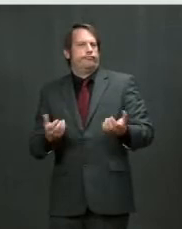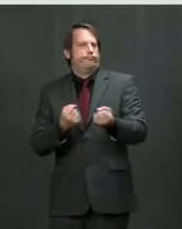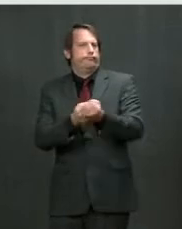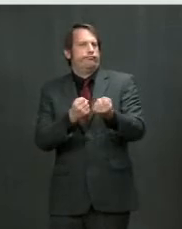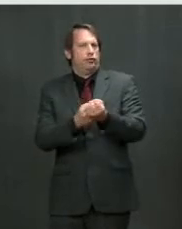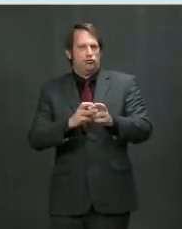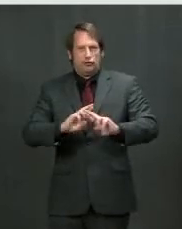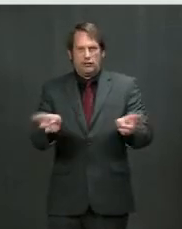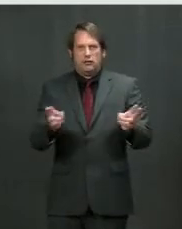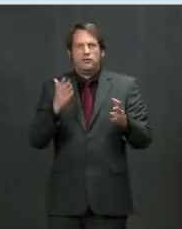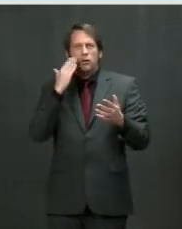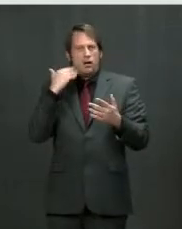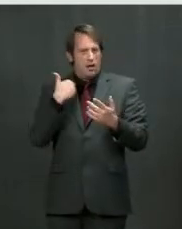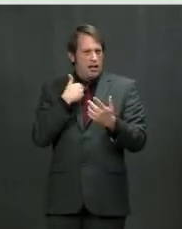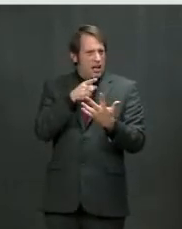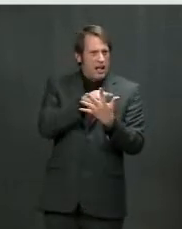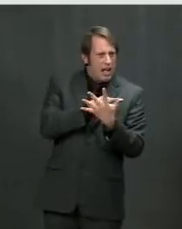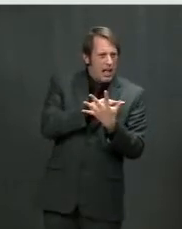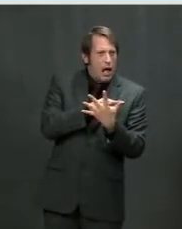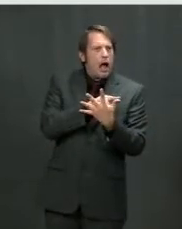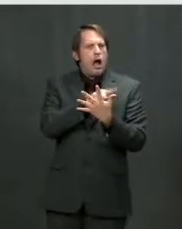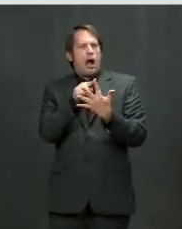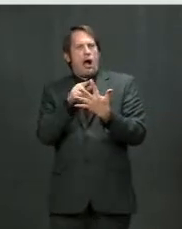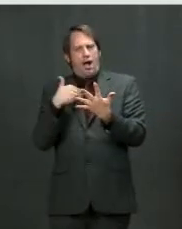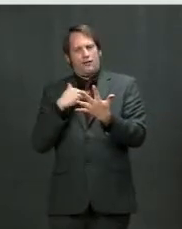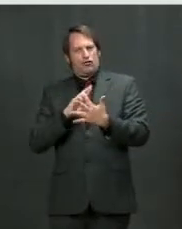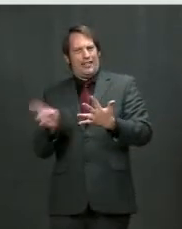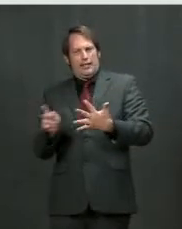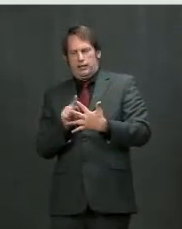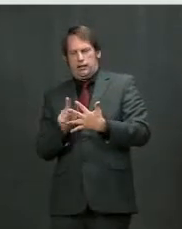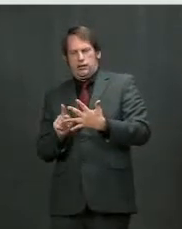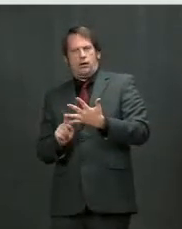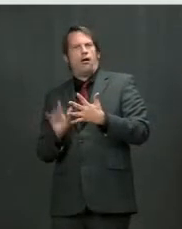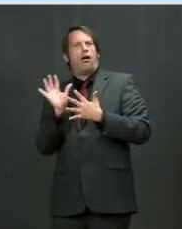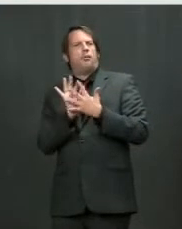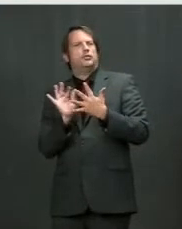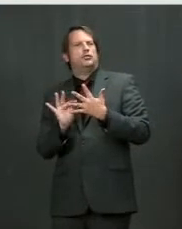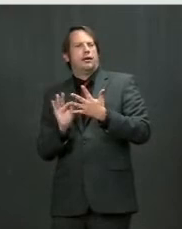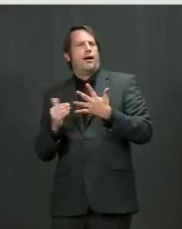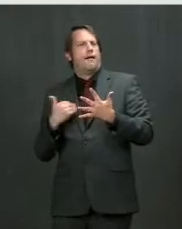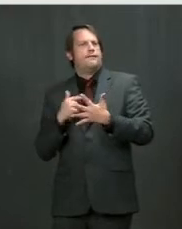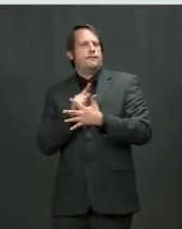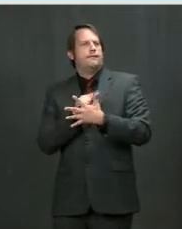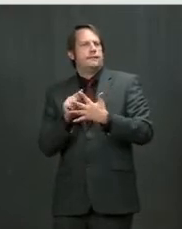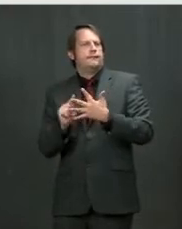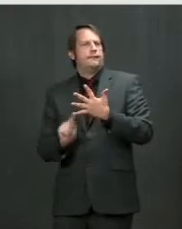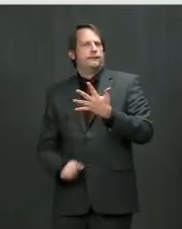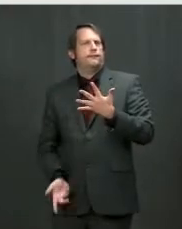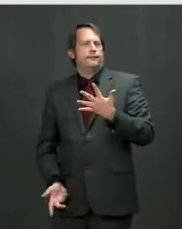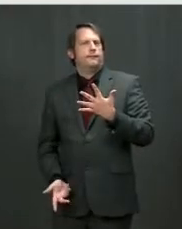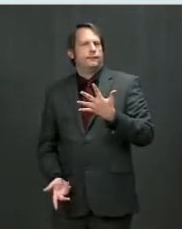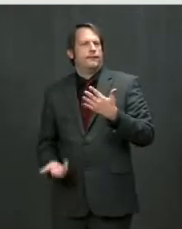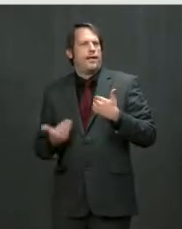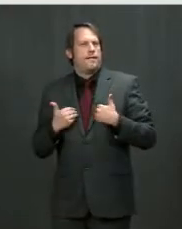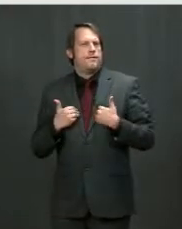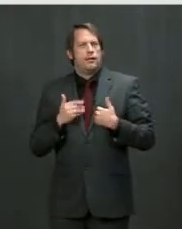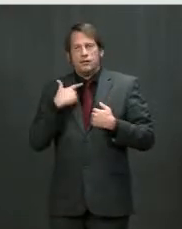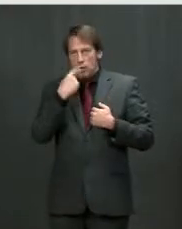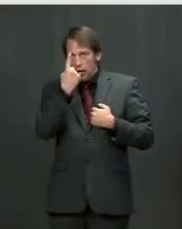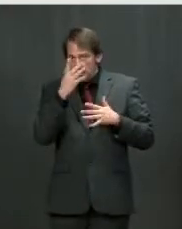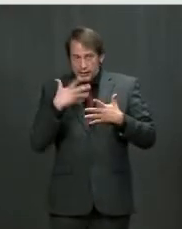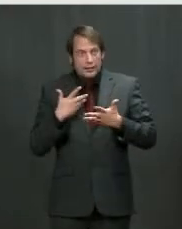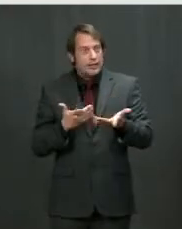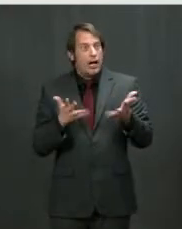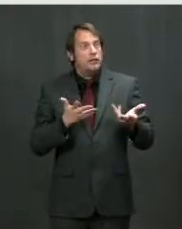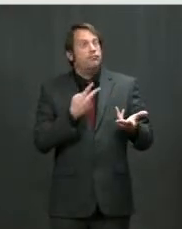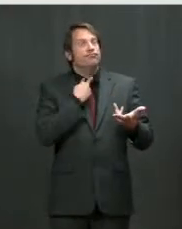options open as we stay close. But there are really a menu. I would want to leave you with the impression that there is not one